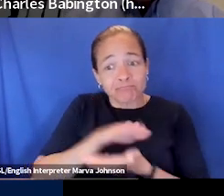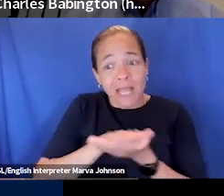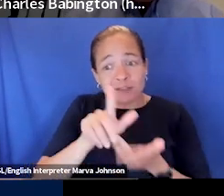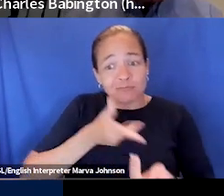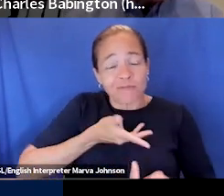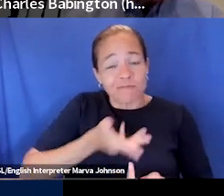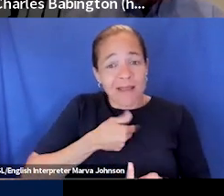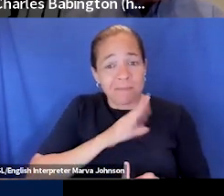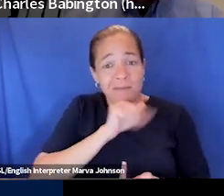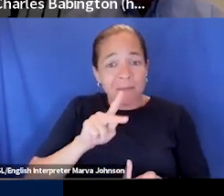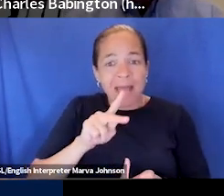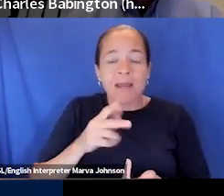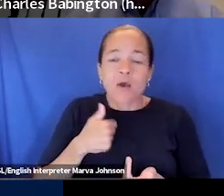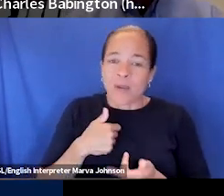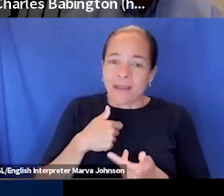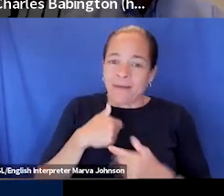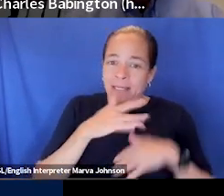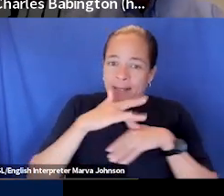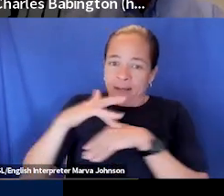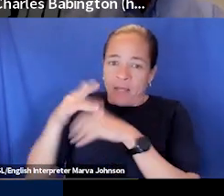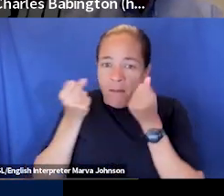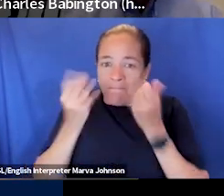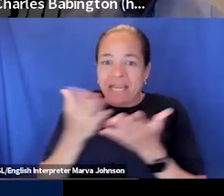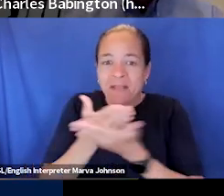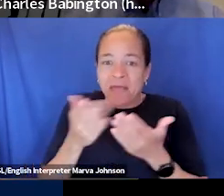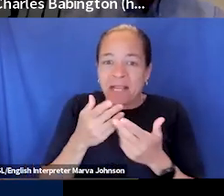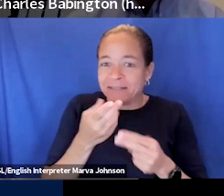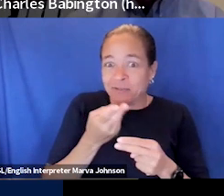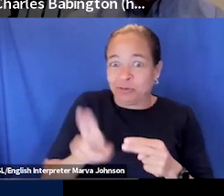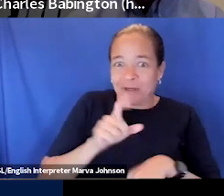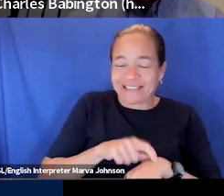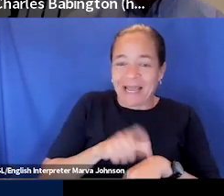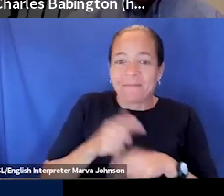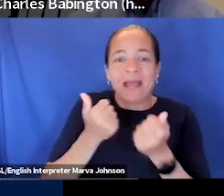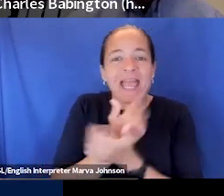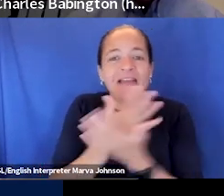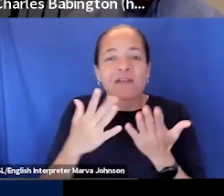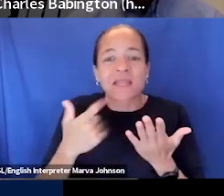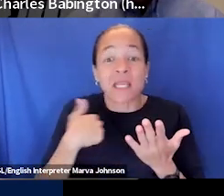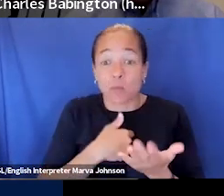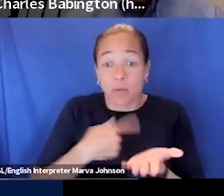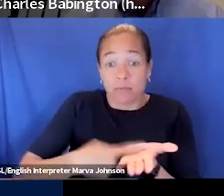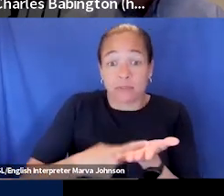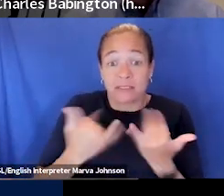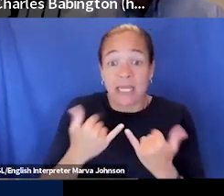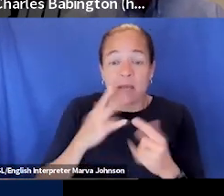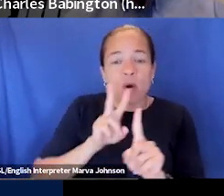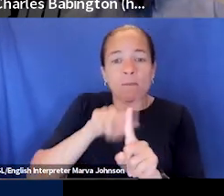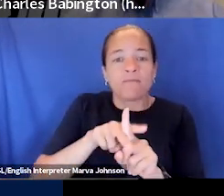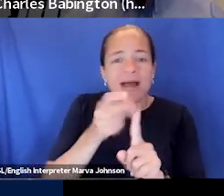short amount of time. I'll try not to go too fast. Everything that we talk about today will apply to every type of professional